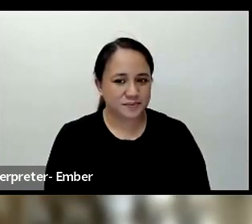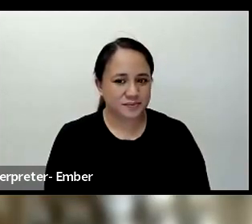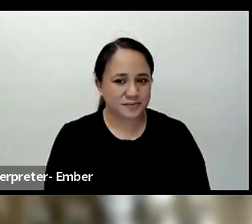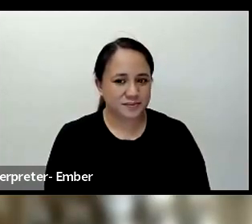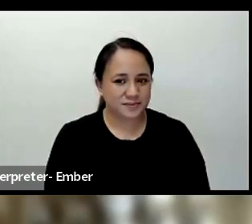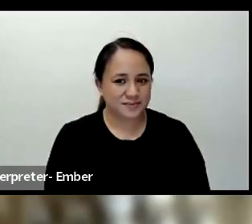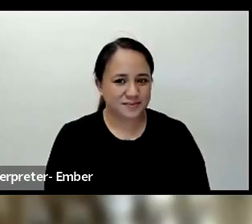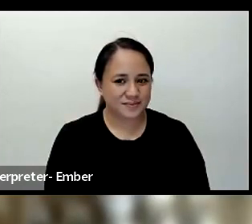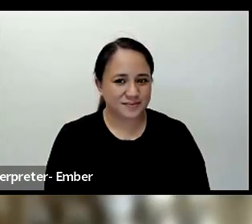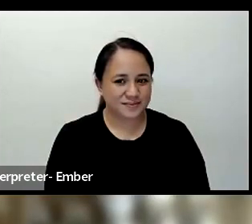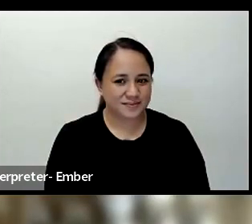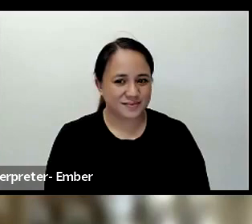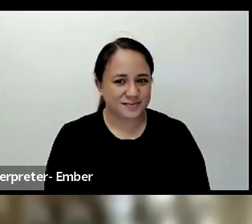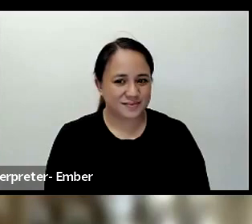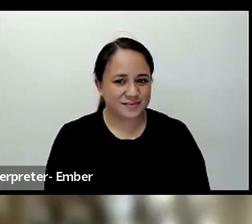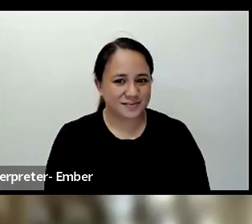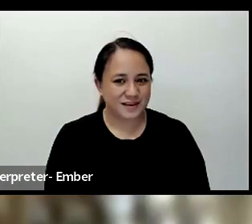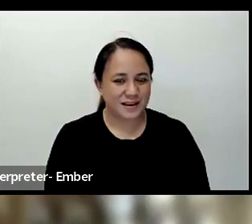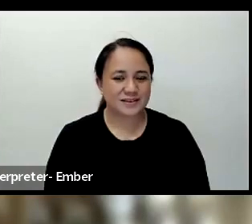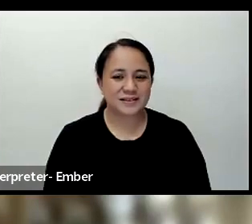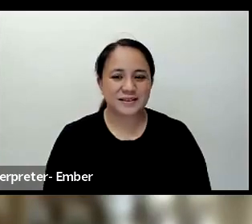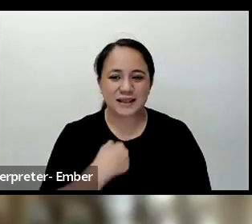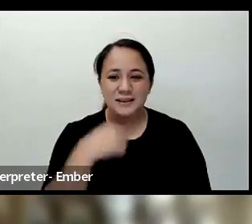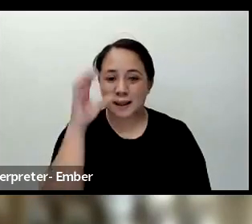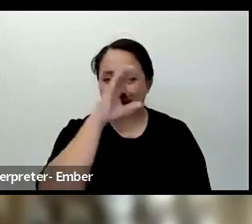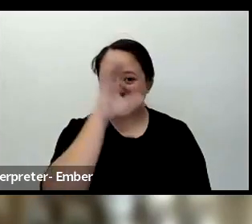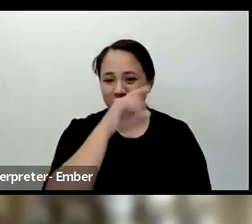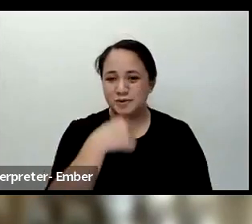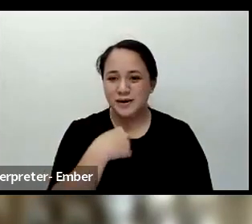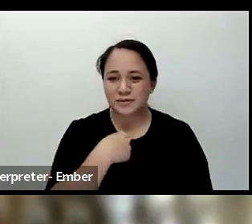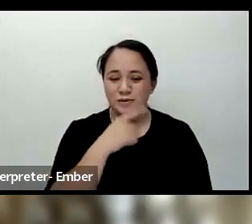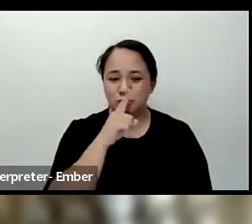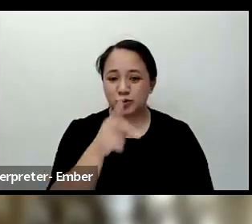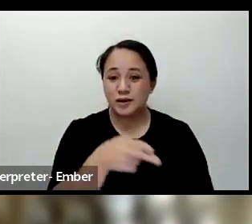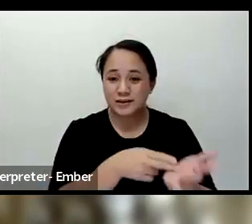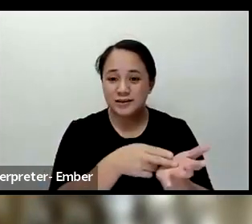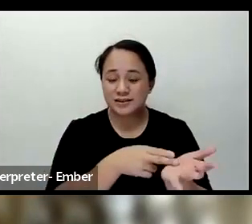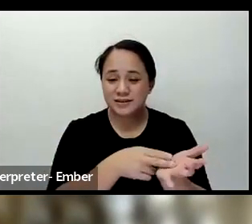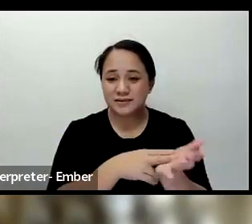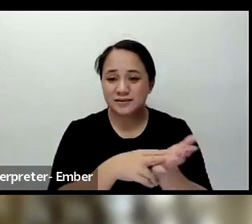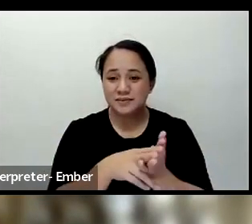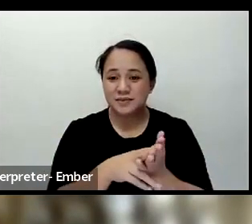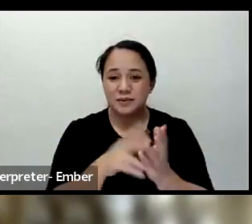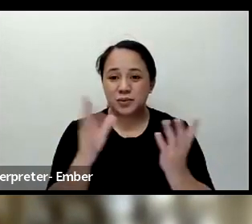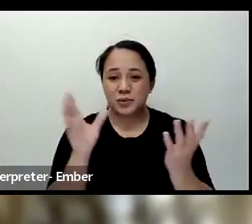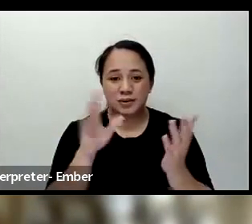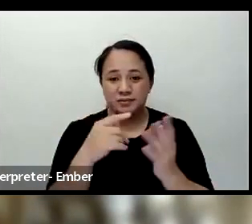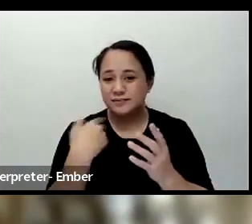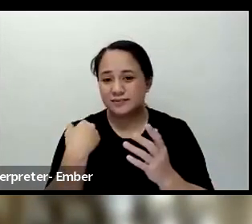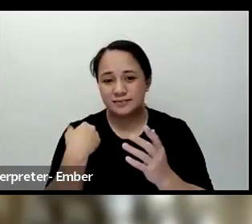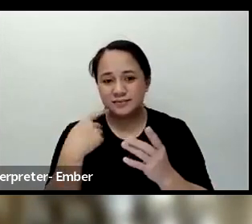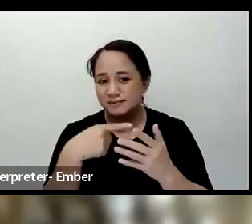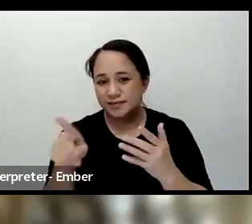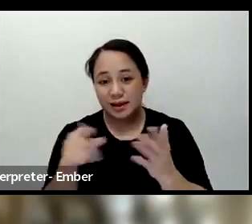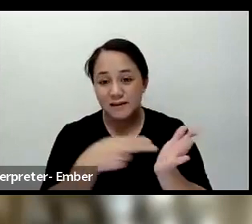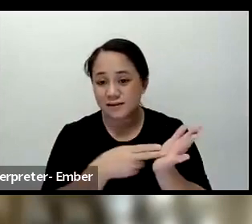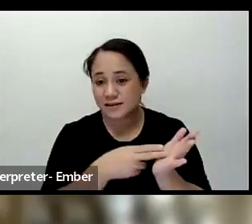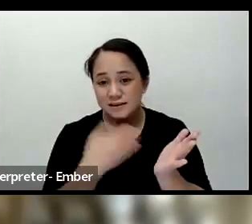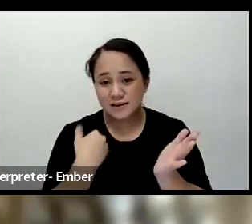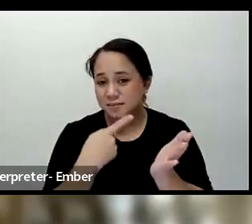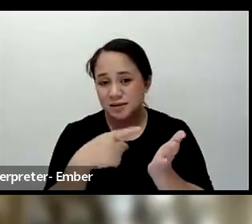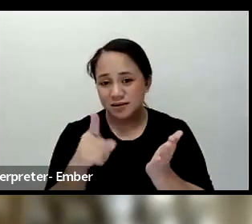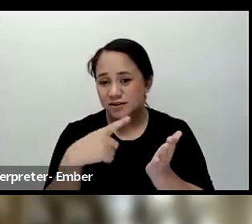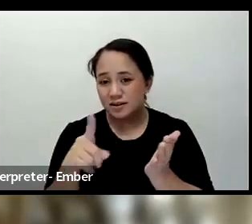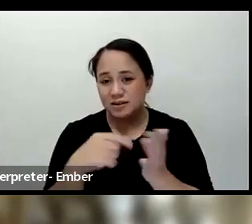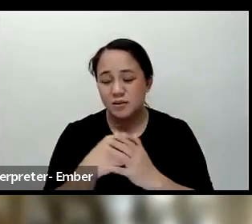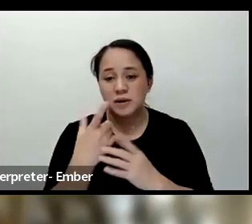Sorry, ma'am. Hinahanap po yung akin. But we honestly, the team has not looked into that. Because what we did